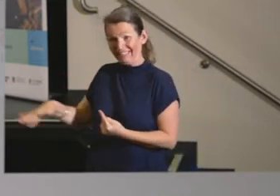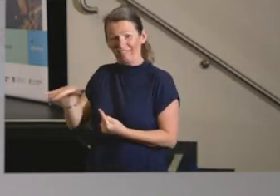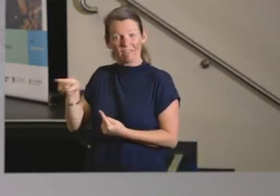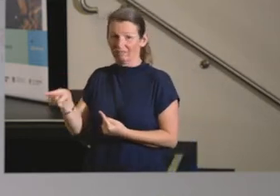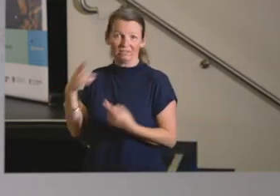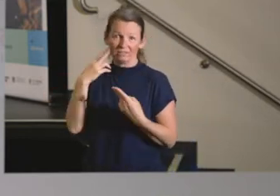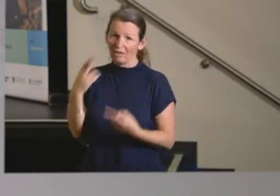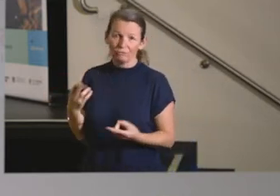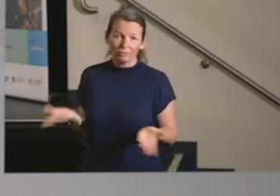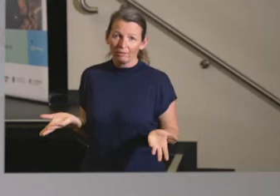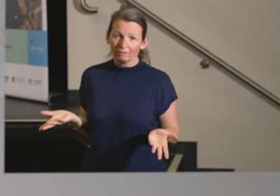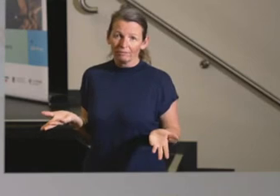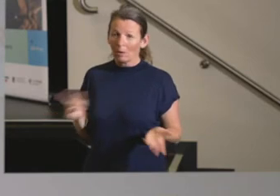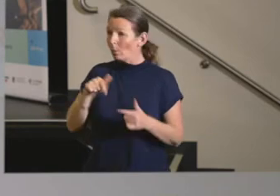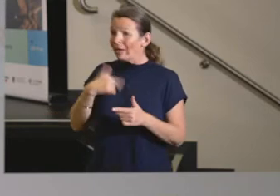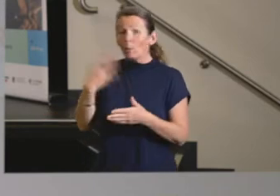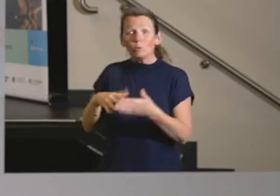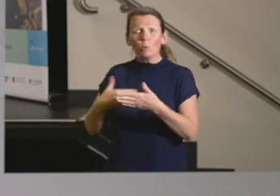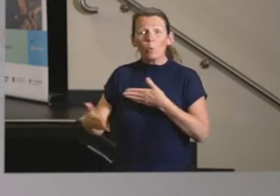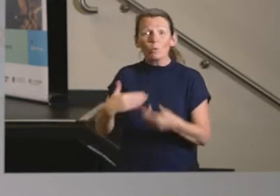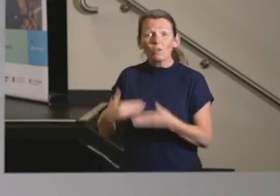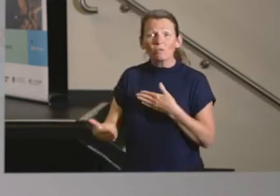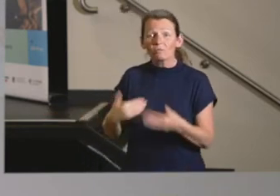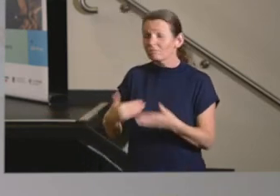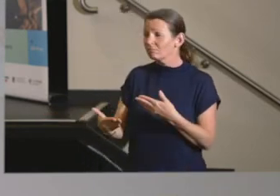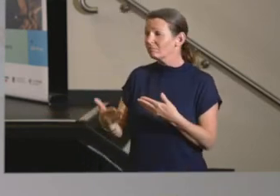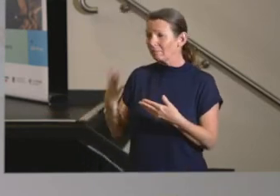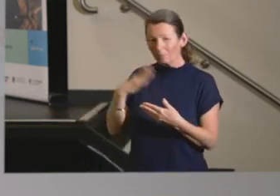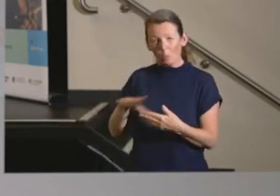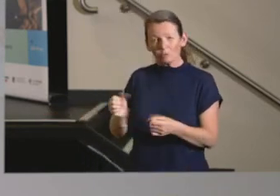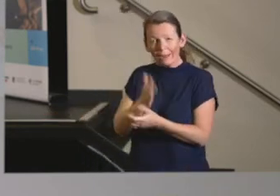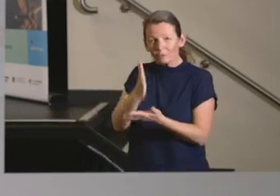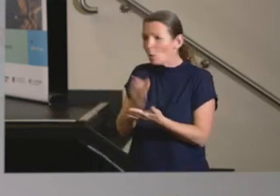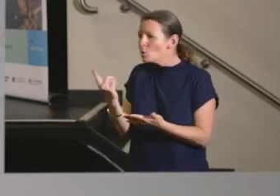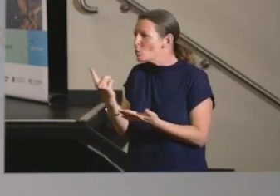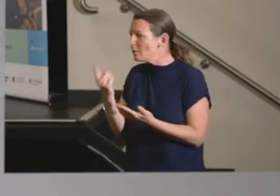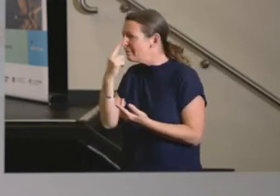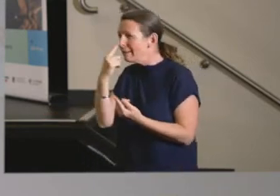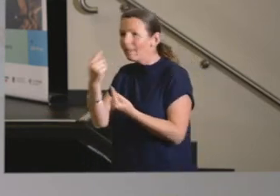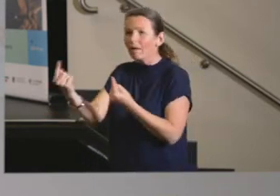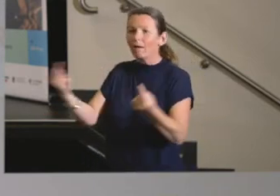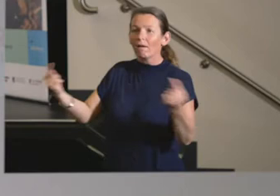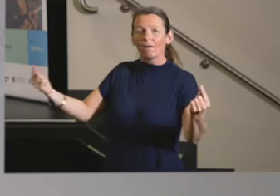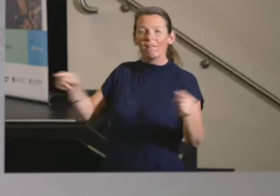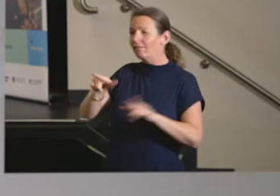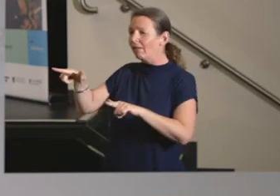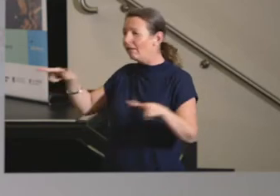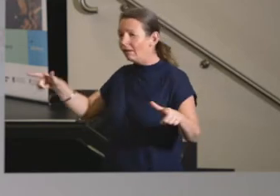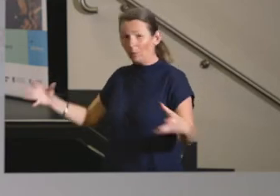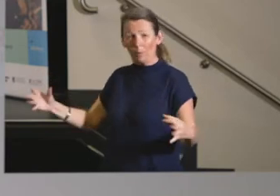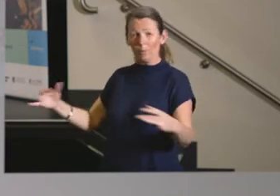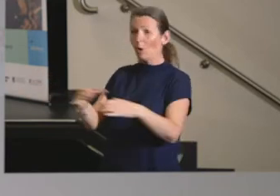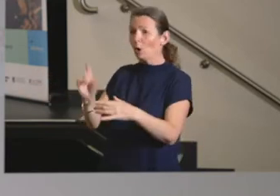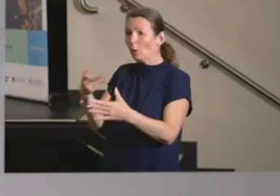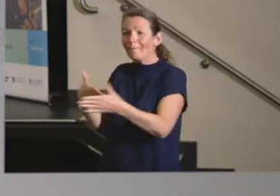natural. If we're going to organize something, if we can ensure that the people who have the least access, the people who have the least privilege, the people who have the